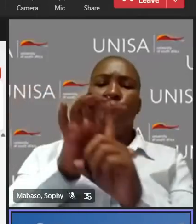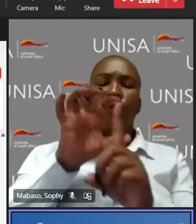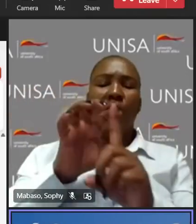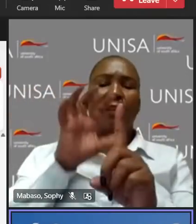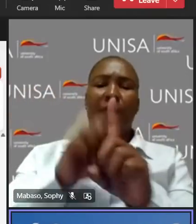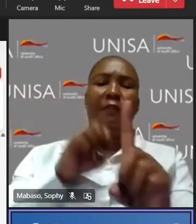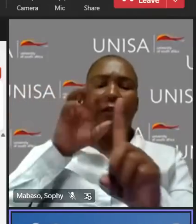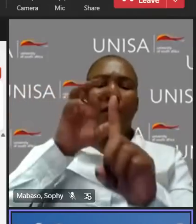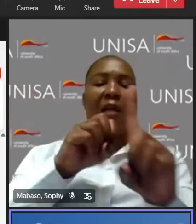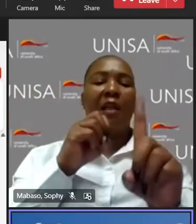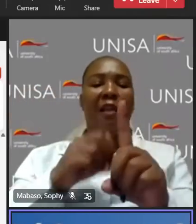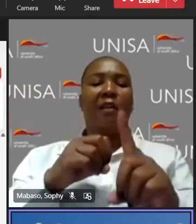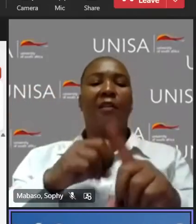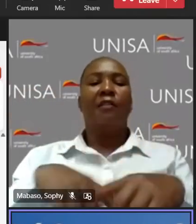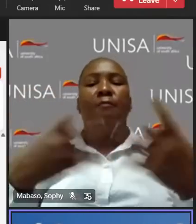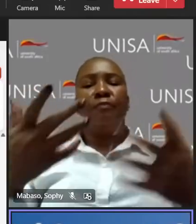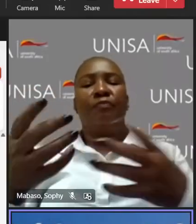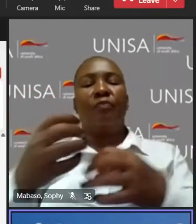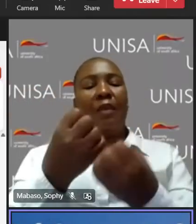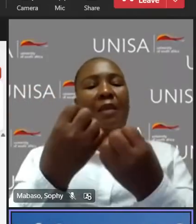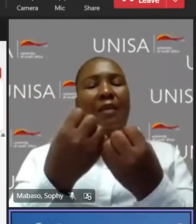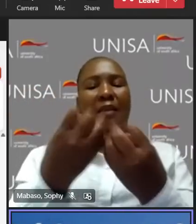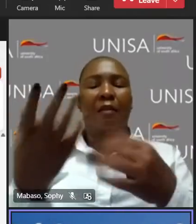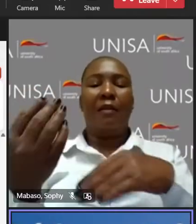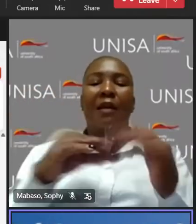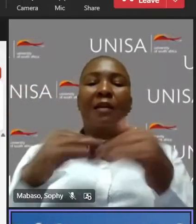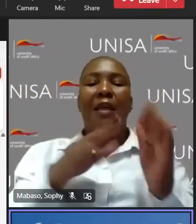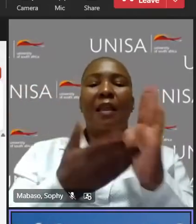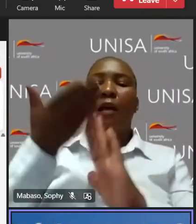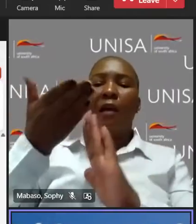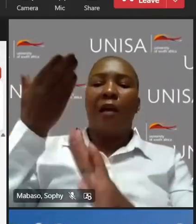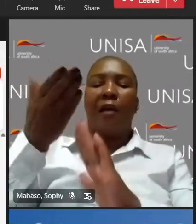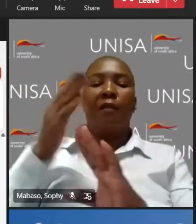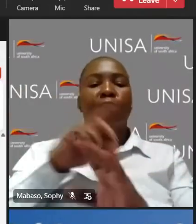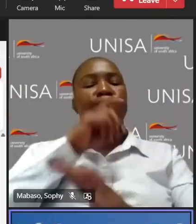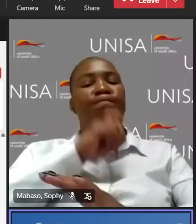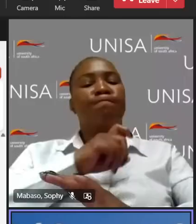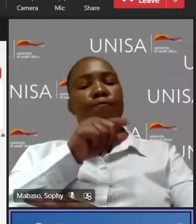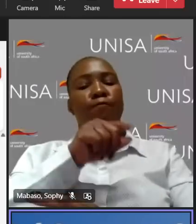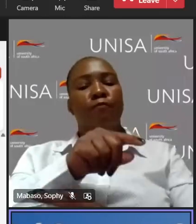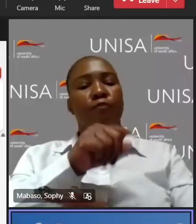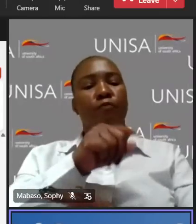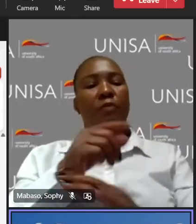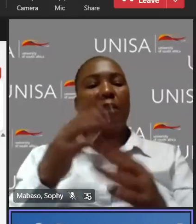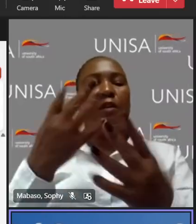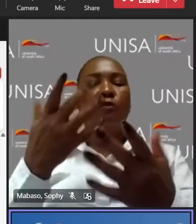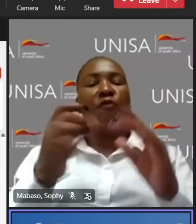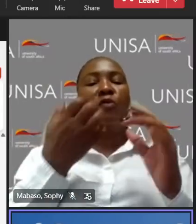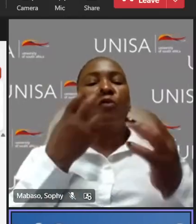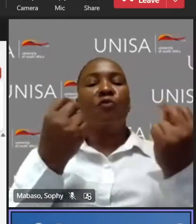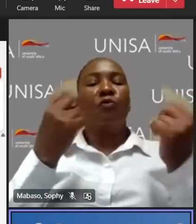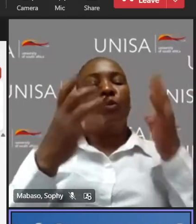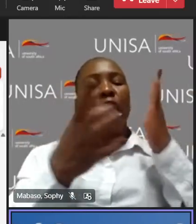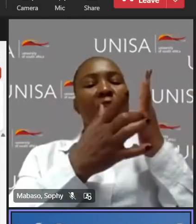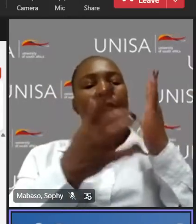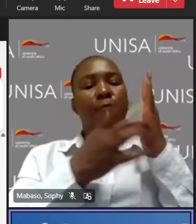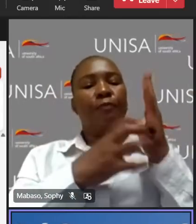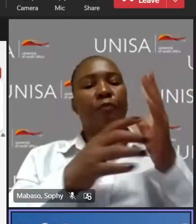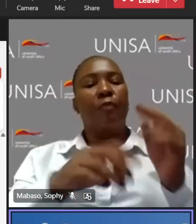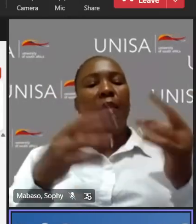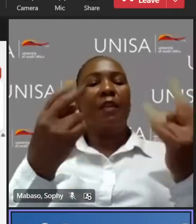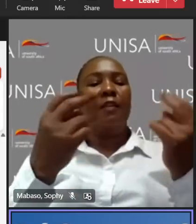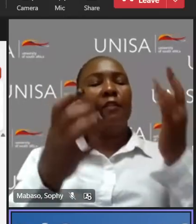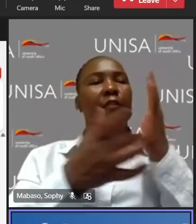stalking. We also have an increase in the utilization of new technology. Technology are there